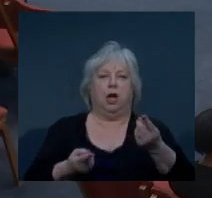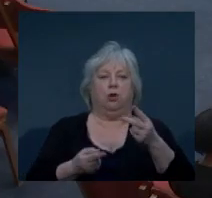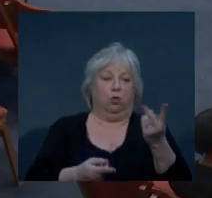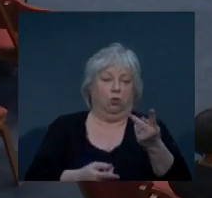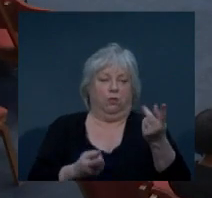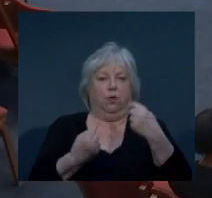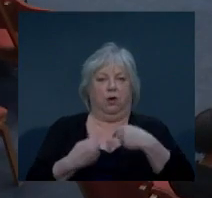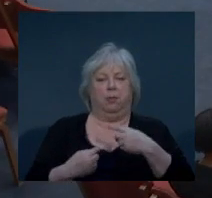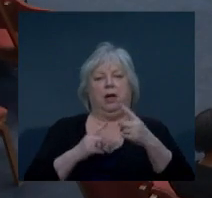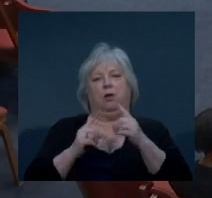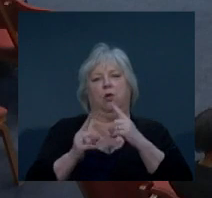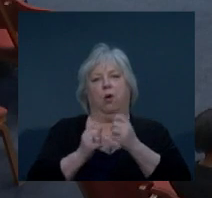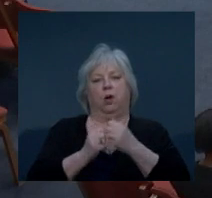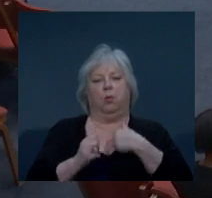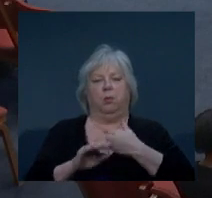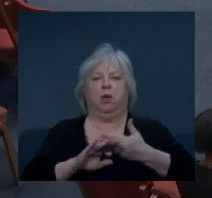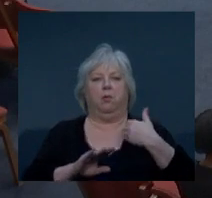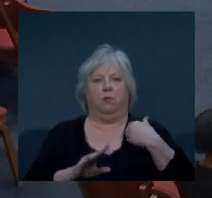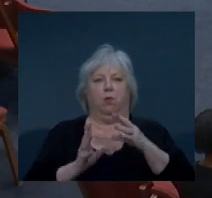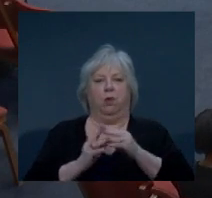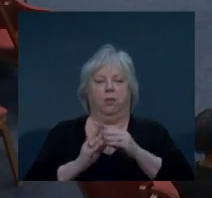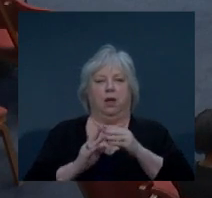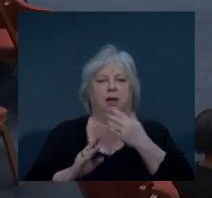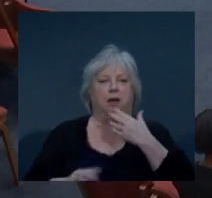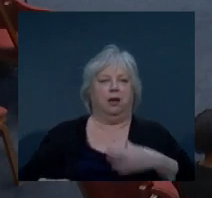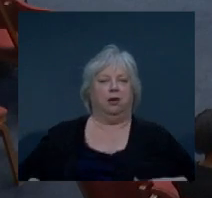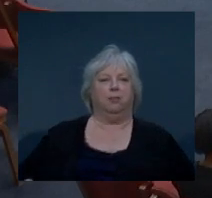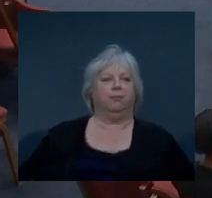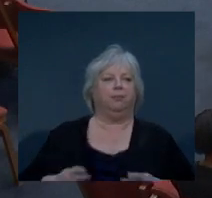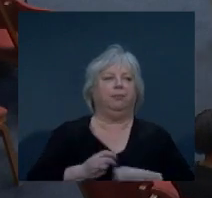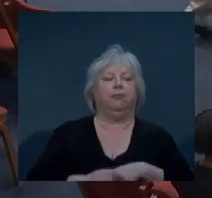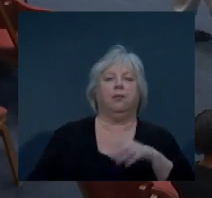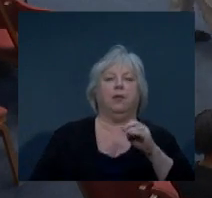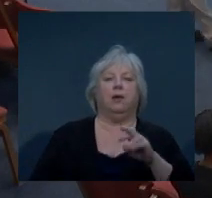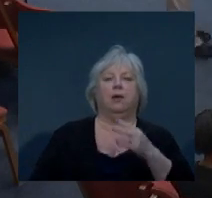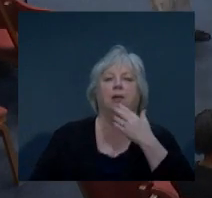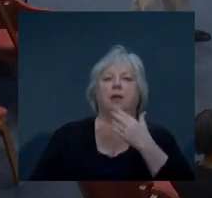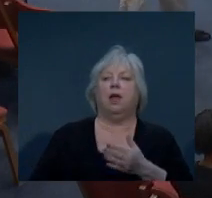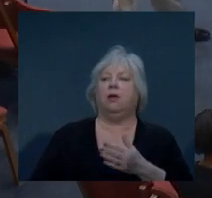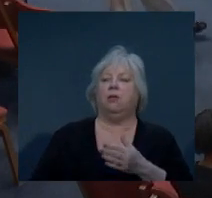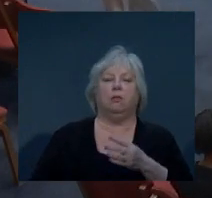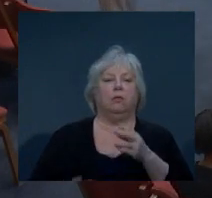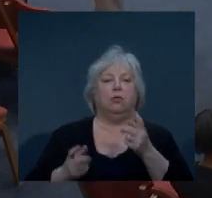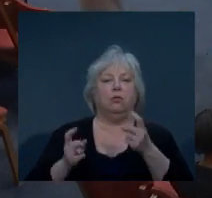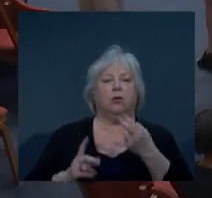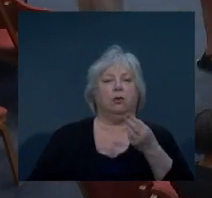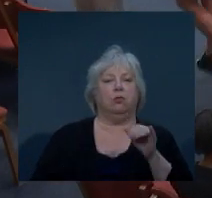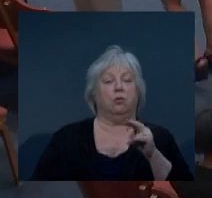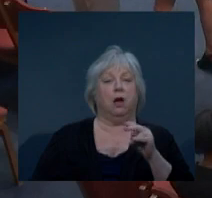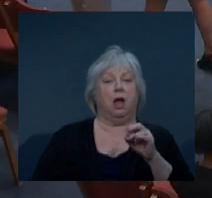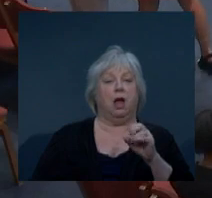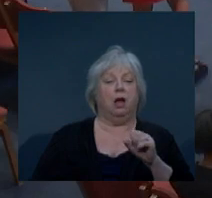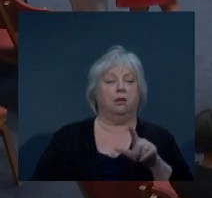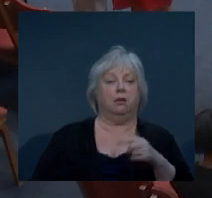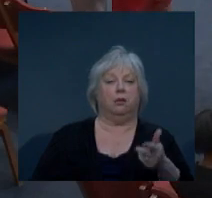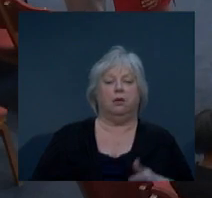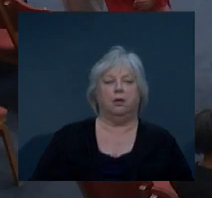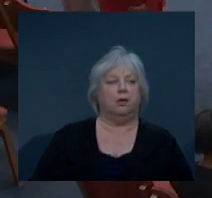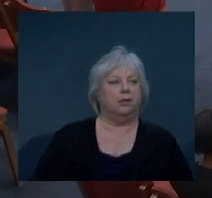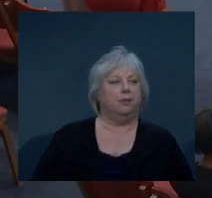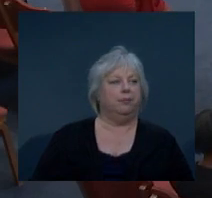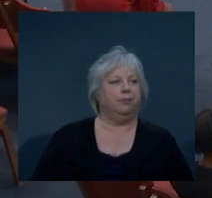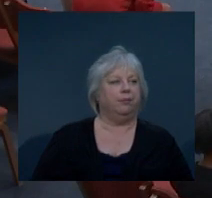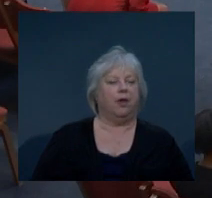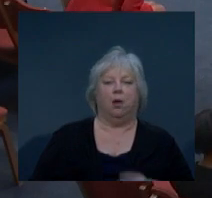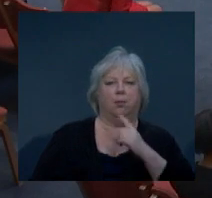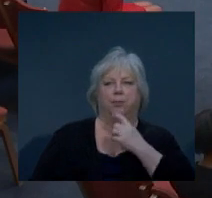coming down and talking to me a little bit earlier. Thank you. Thank you, Vice Mayor Weig. Director Hines. I'm sorry, that was